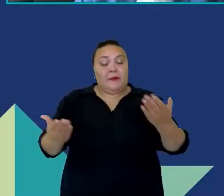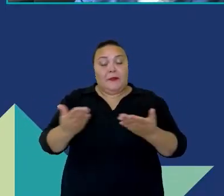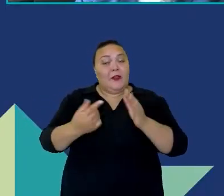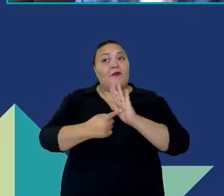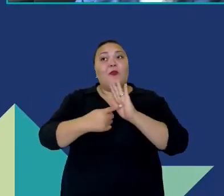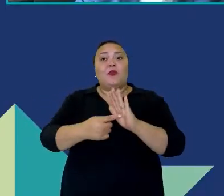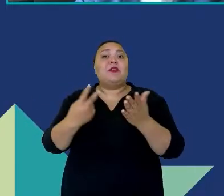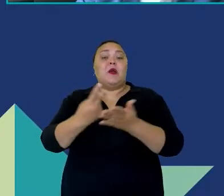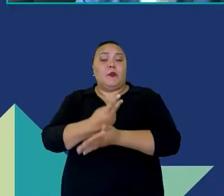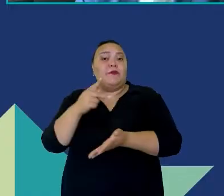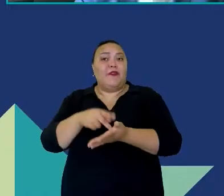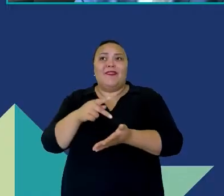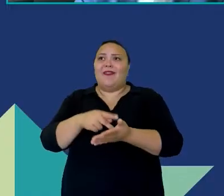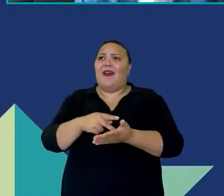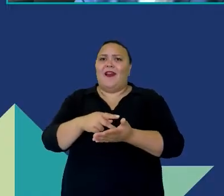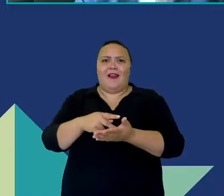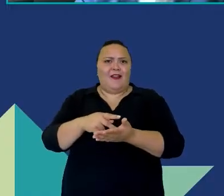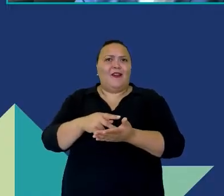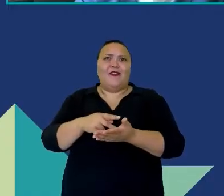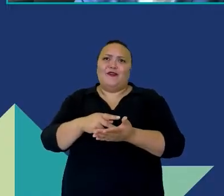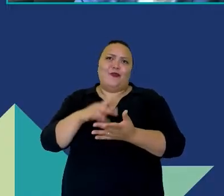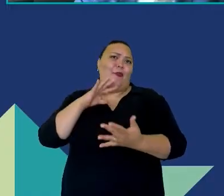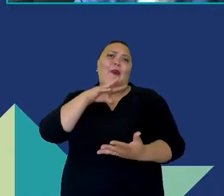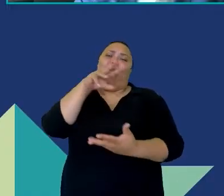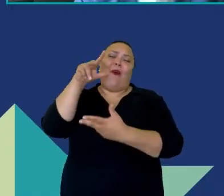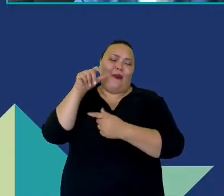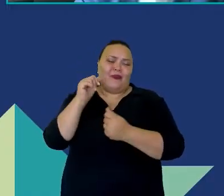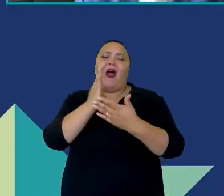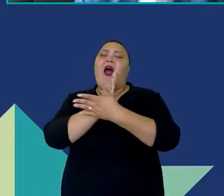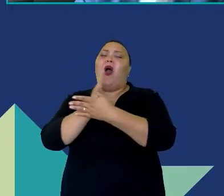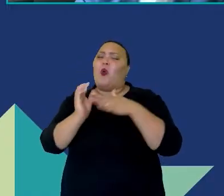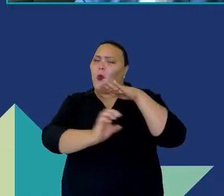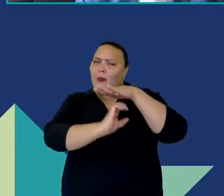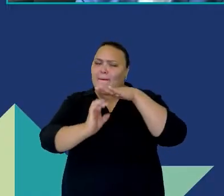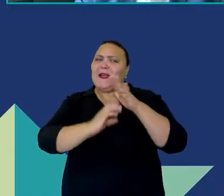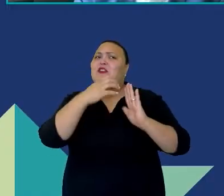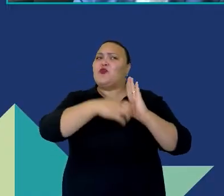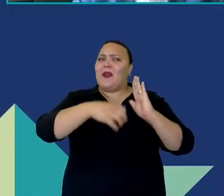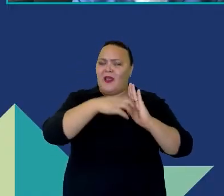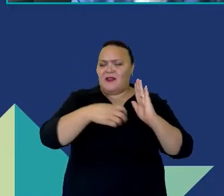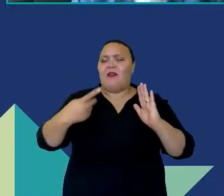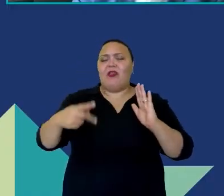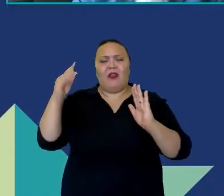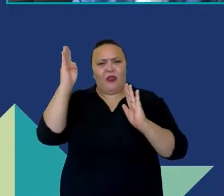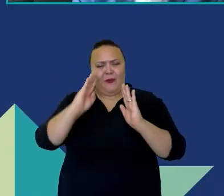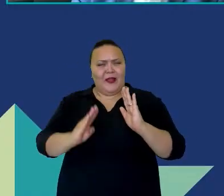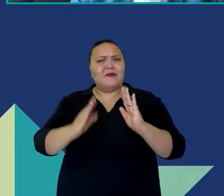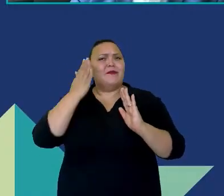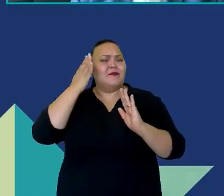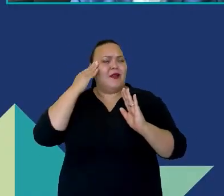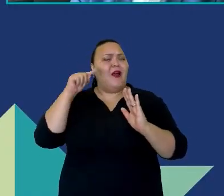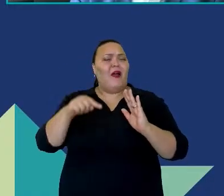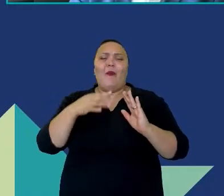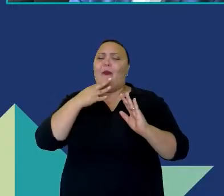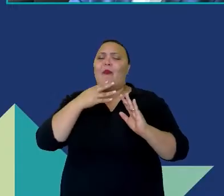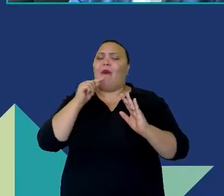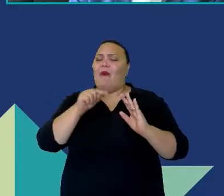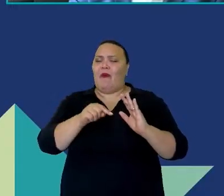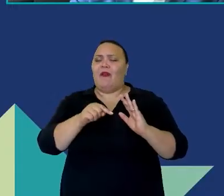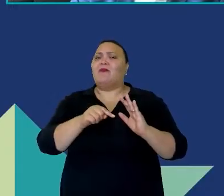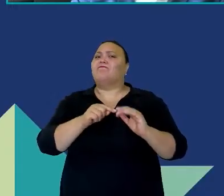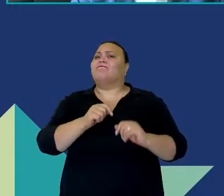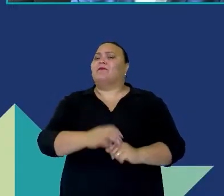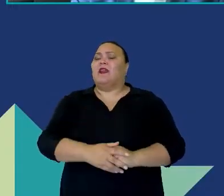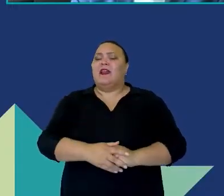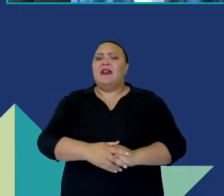the mining companies in Brazil are up to speed with a lot of this, but I think it's important to share knowledge and to see what